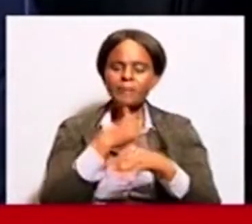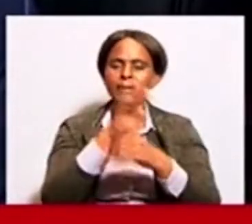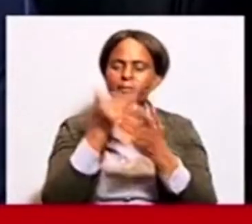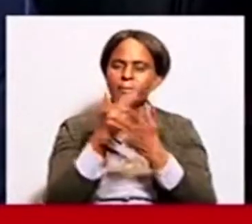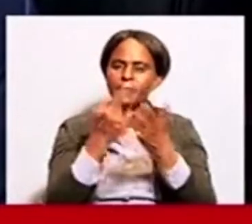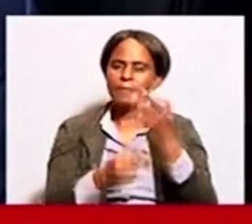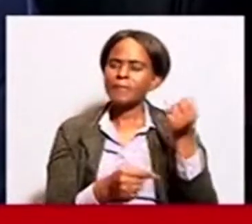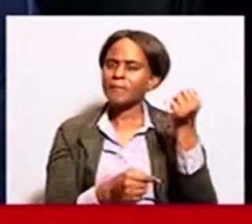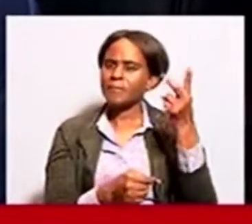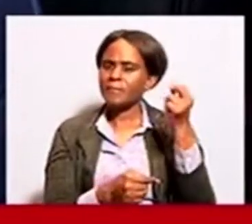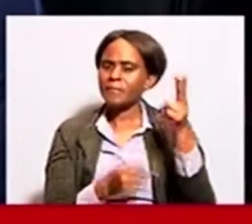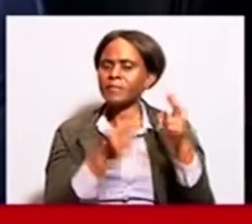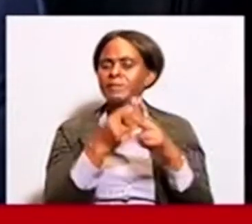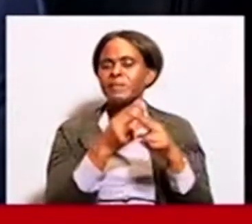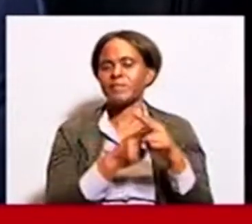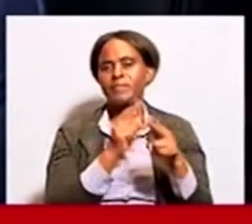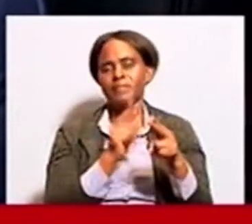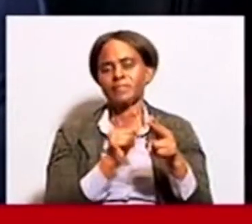almost 12 months.